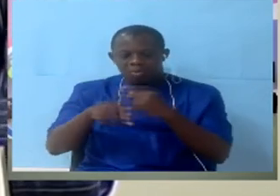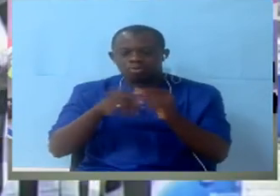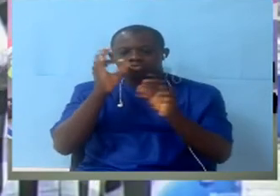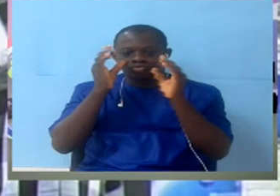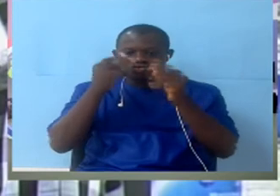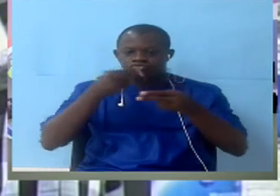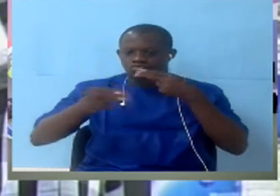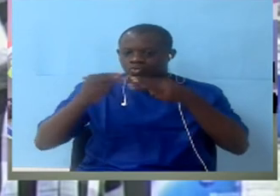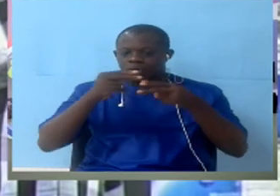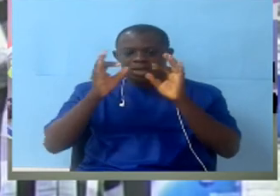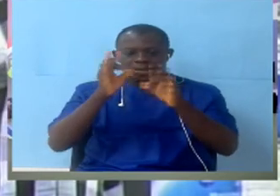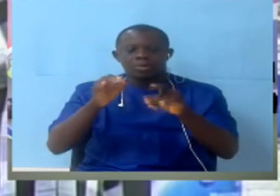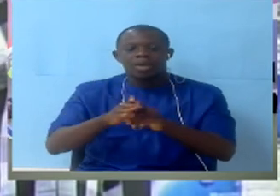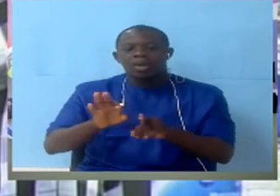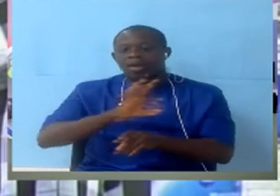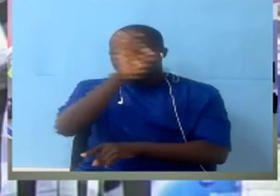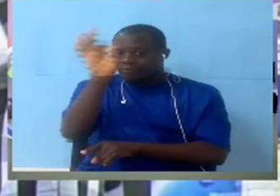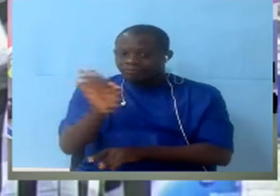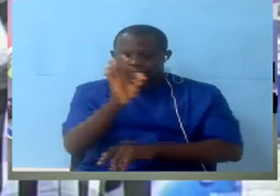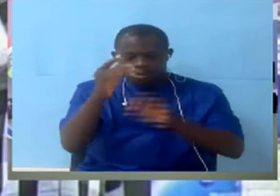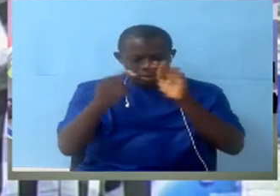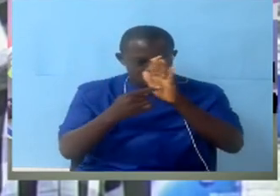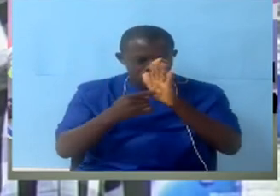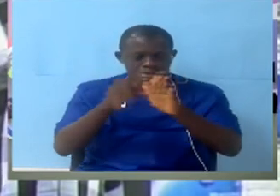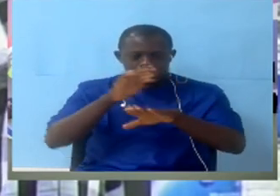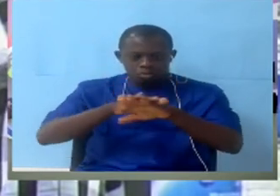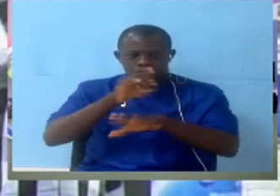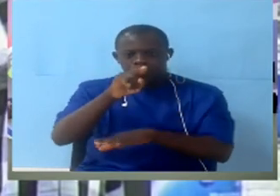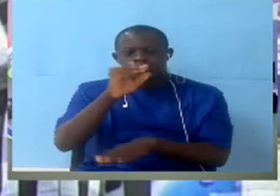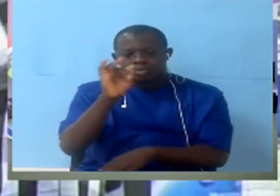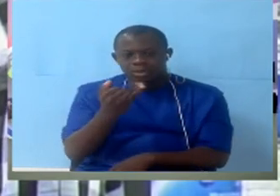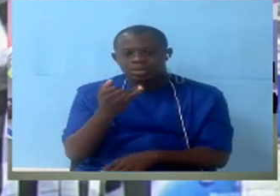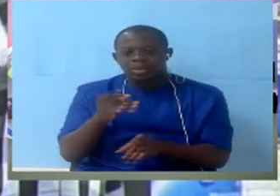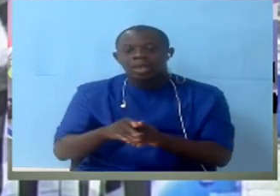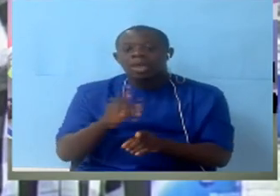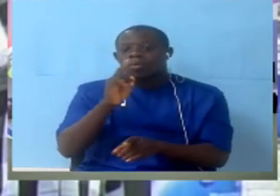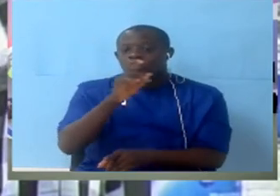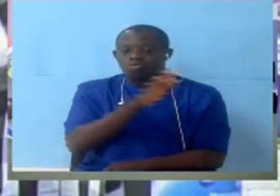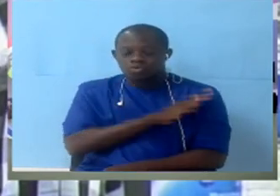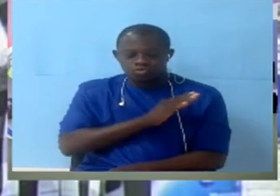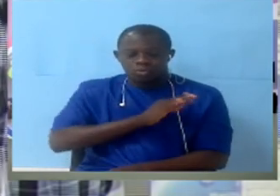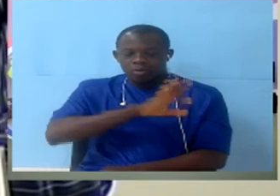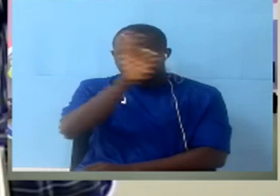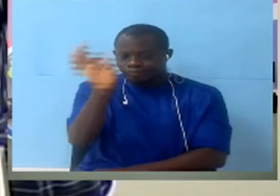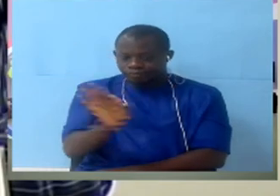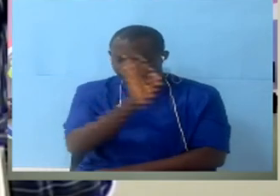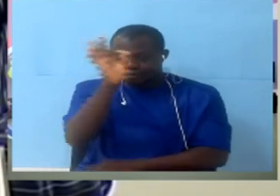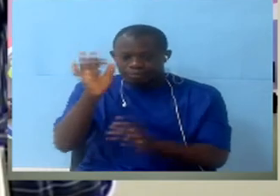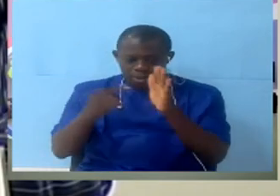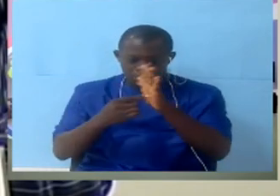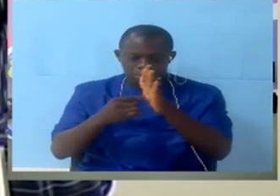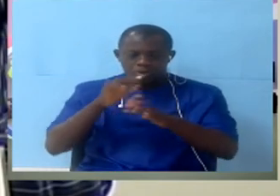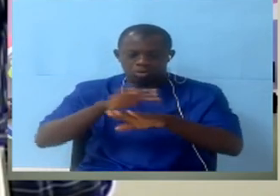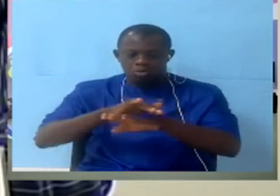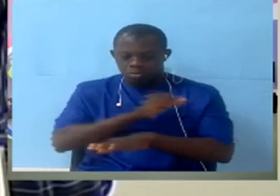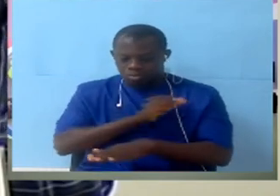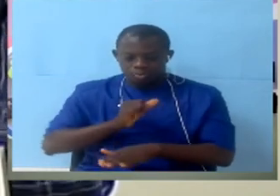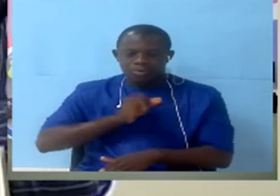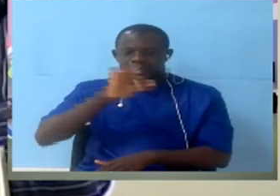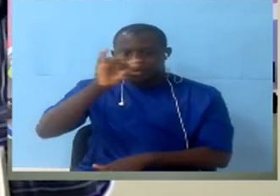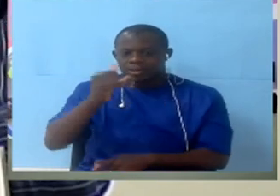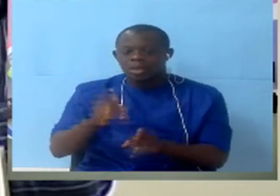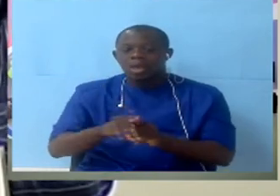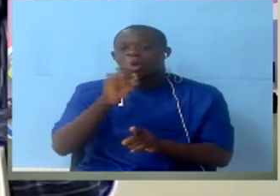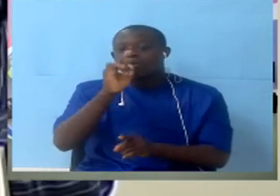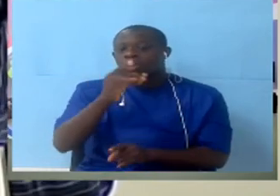story. It is very important to you. It is also very important to us. But there